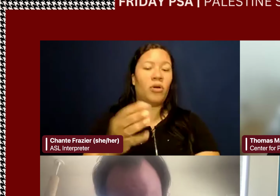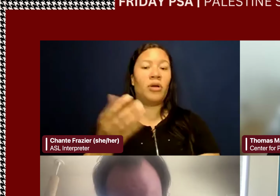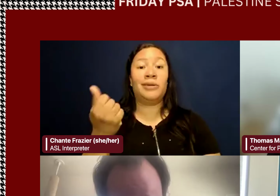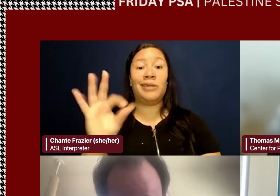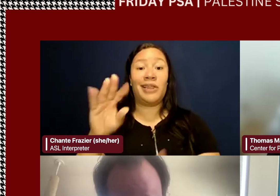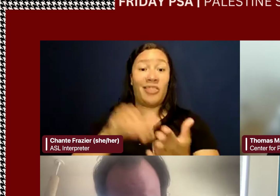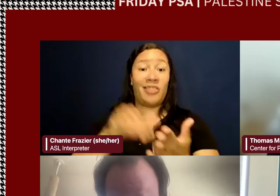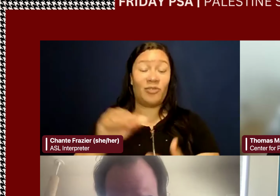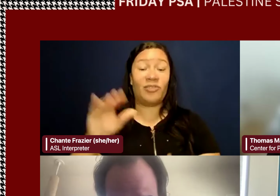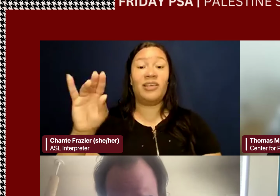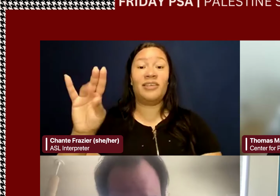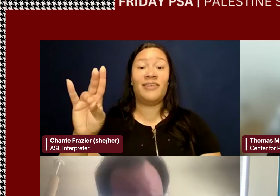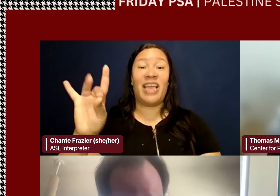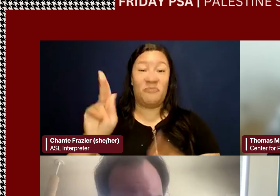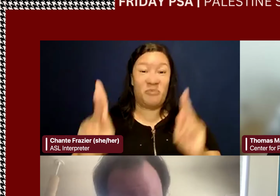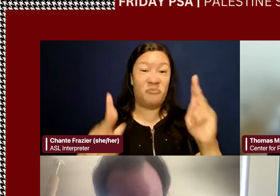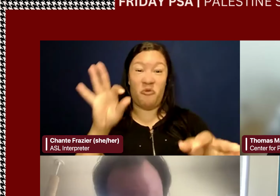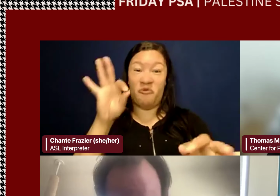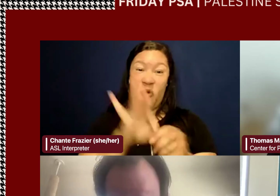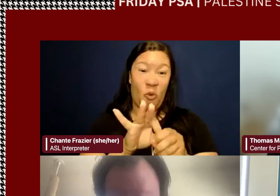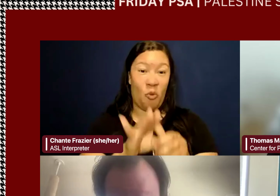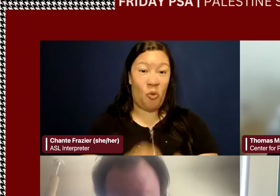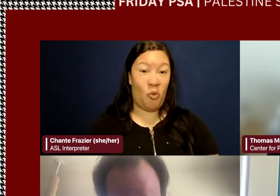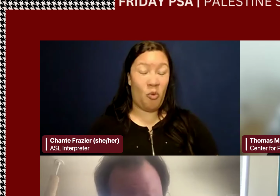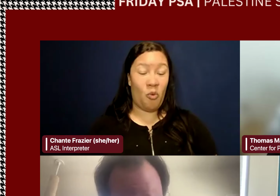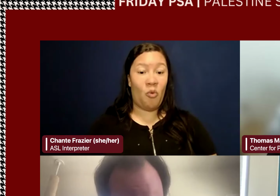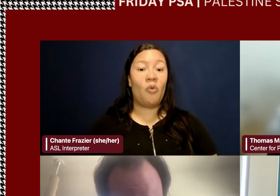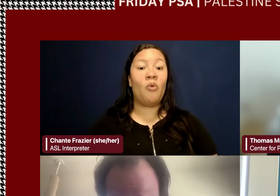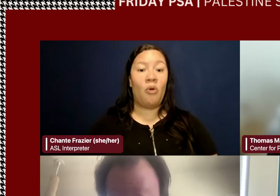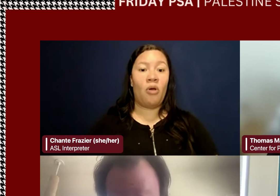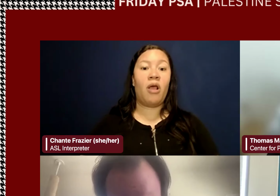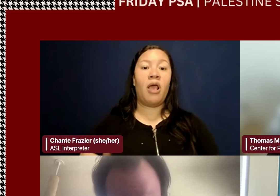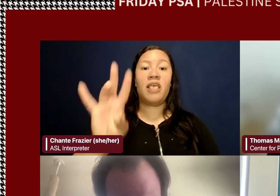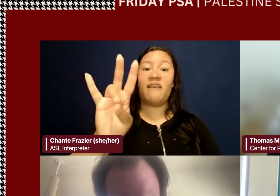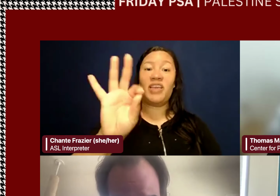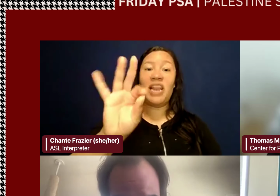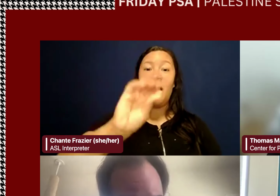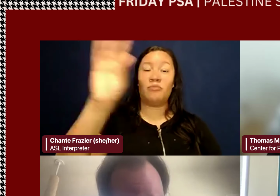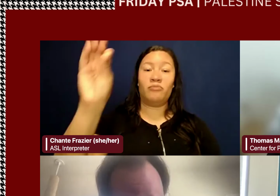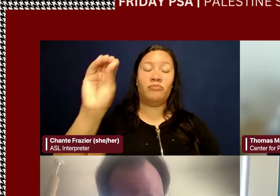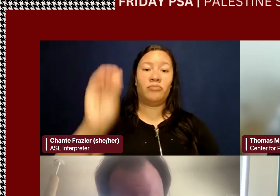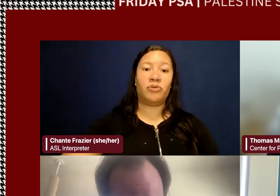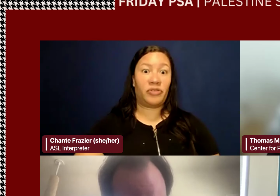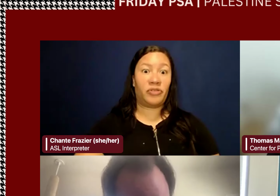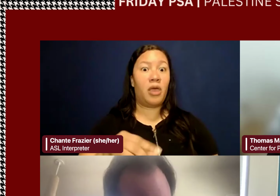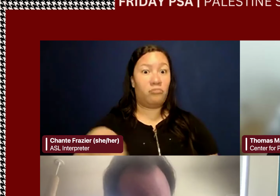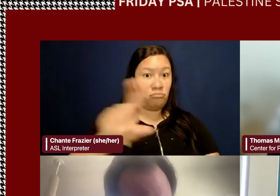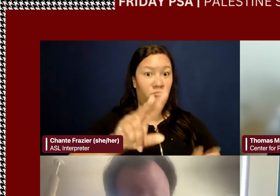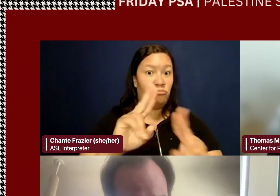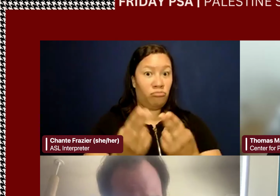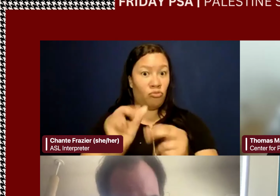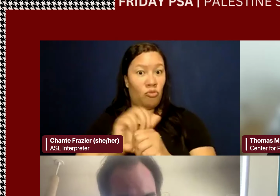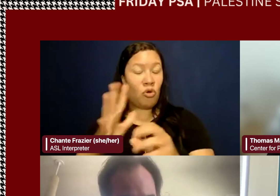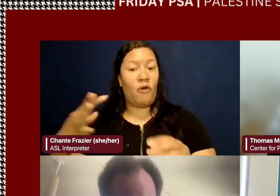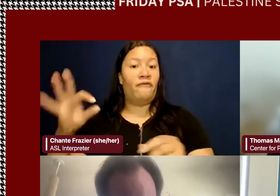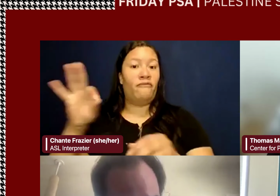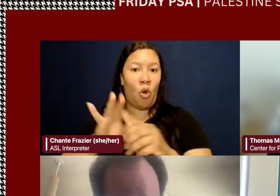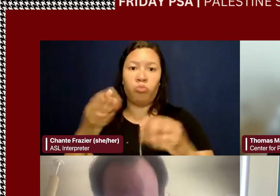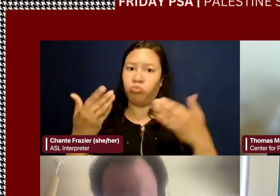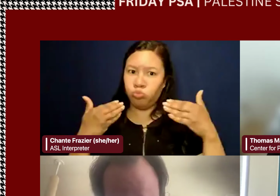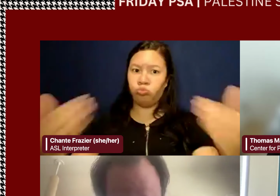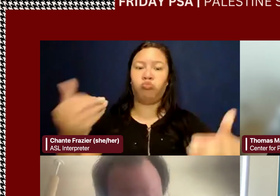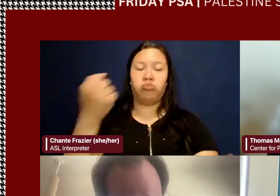19,780 people voted in this. It was a 79% and overwhelming yes vote for the strike.